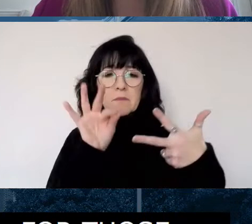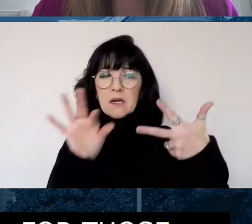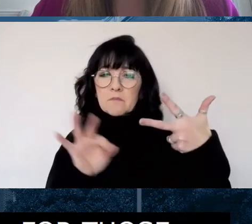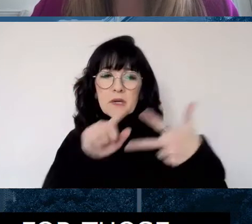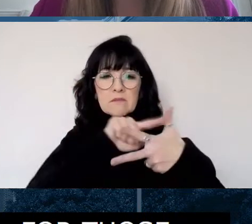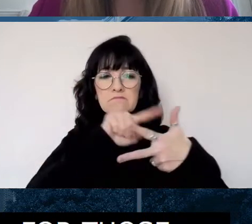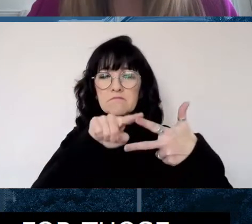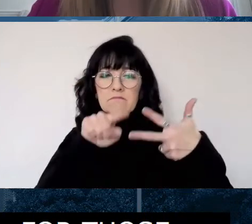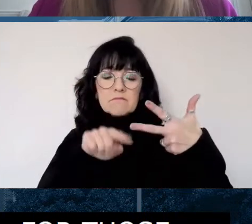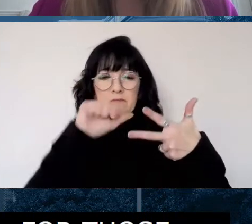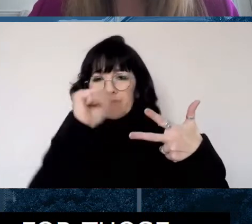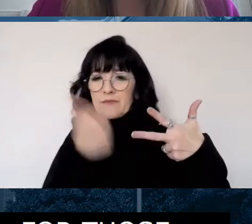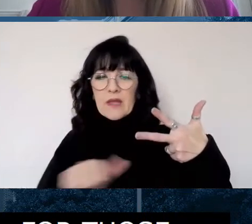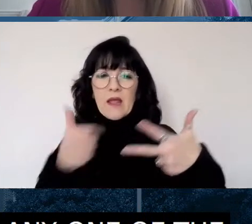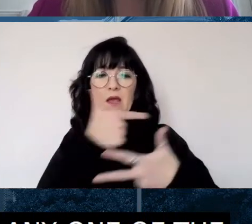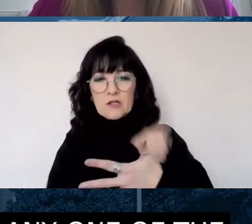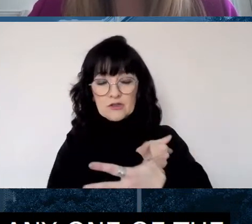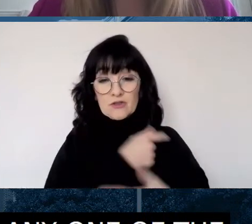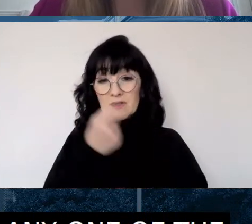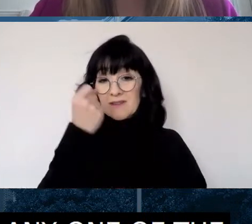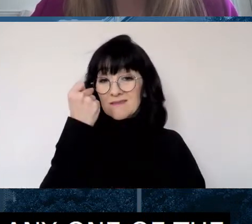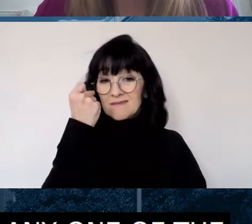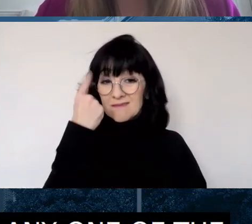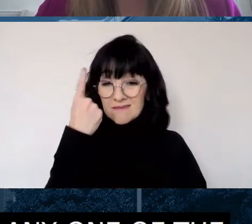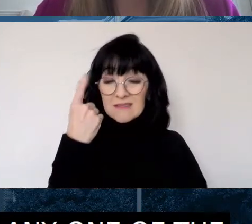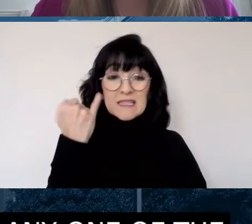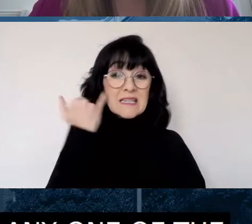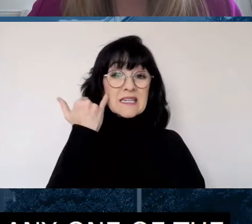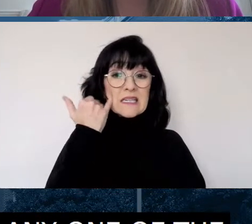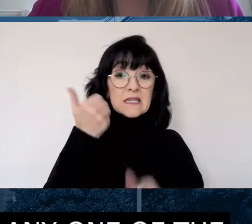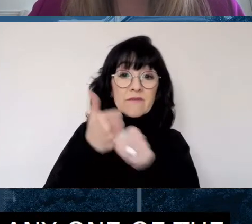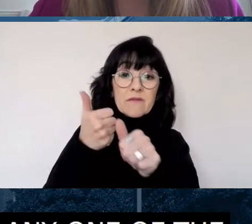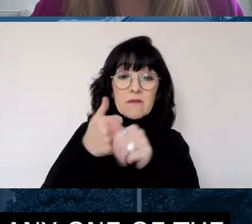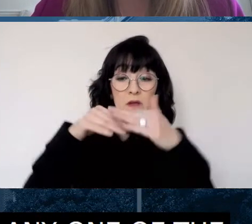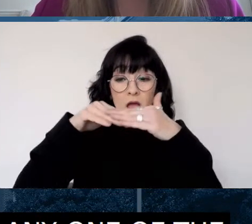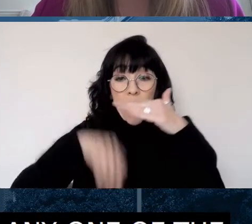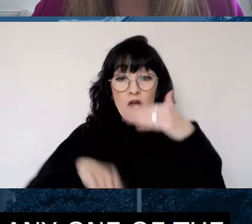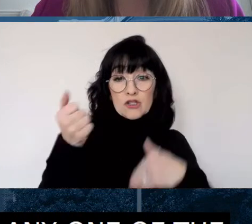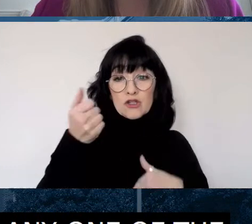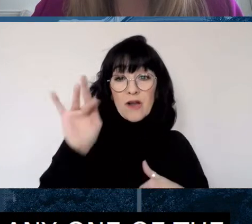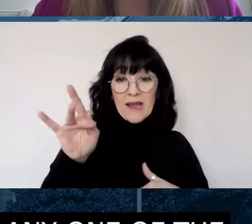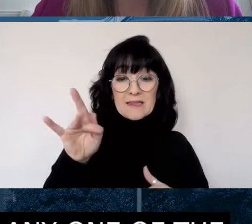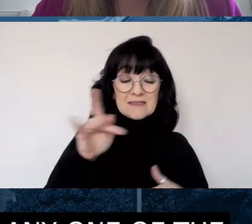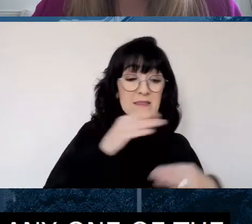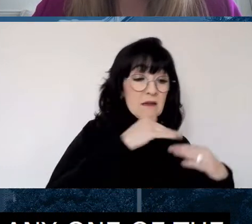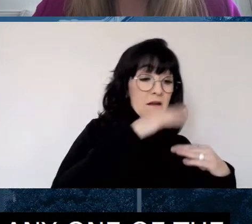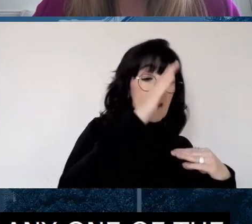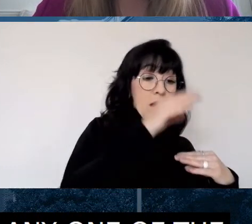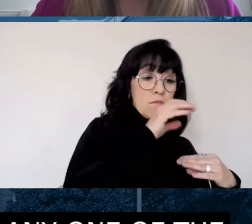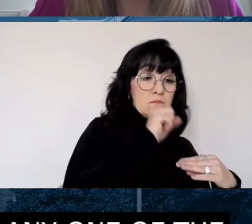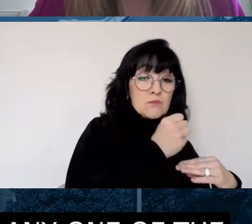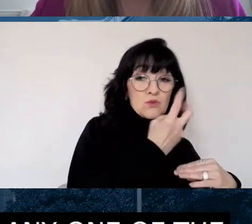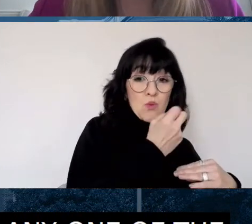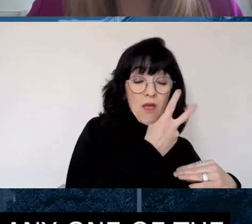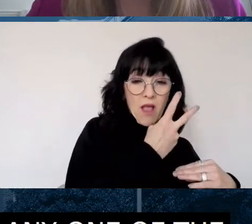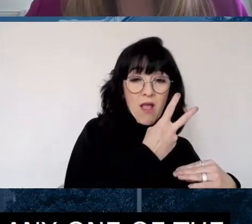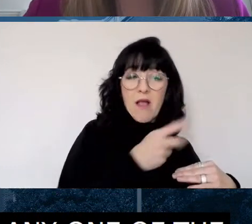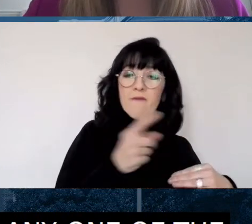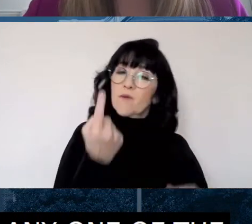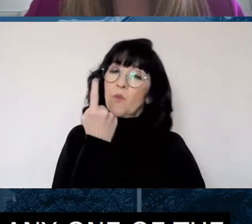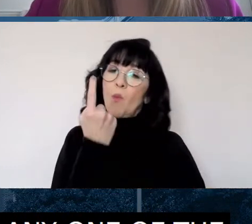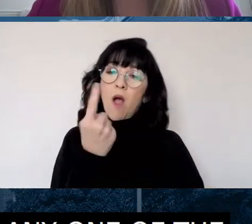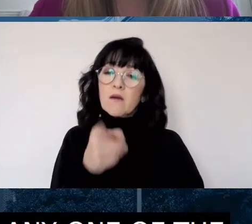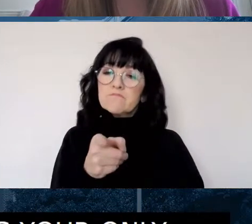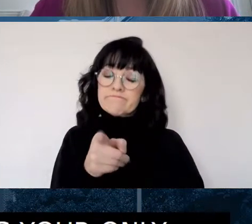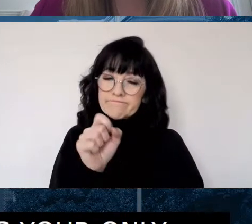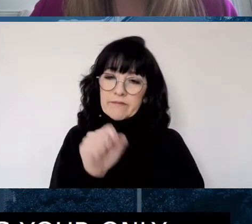authorized for boosters now. Pfizer is your only option for a booster at this point. Here's one of the